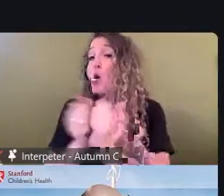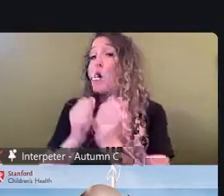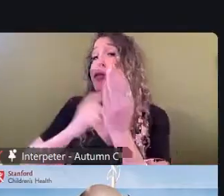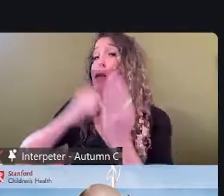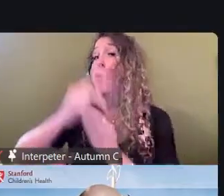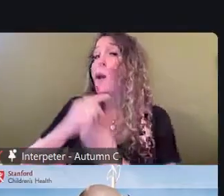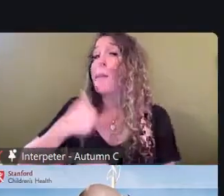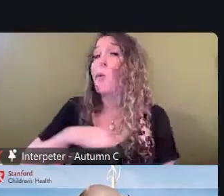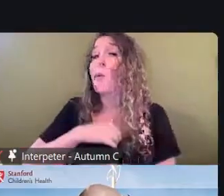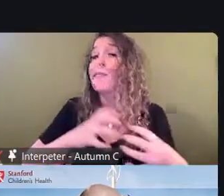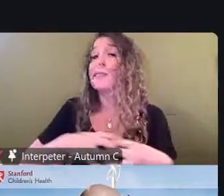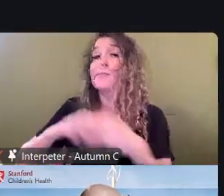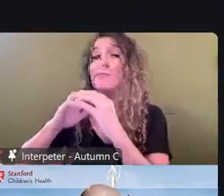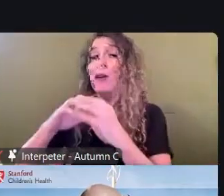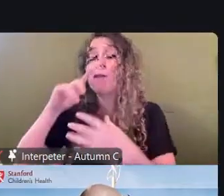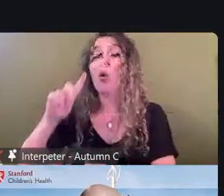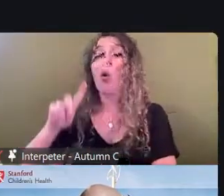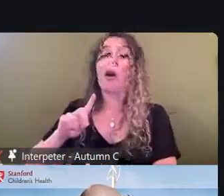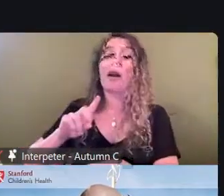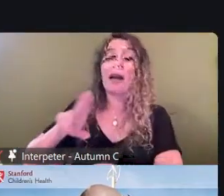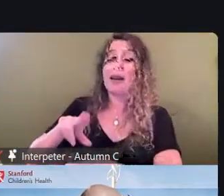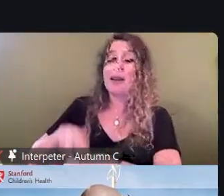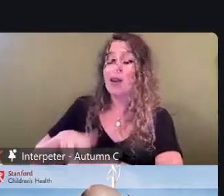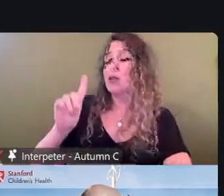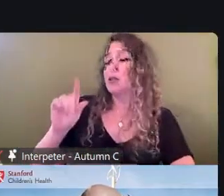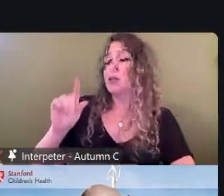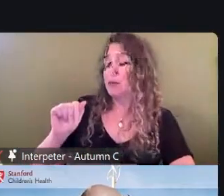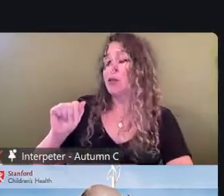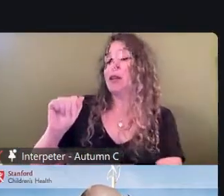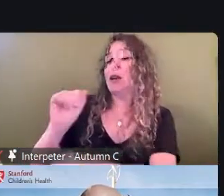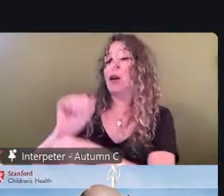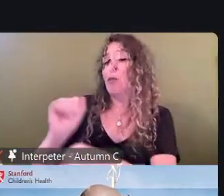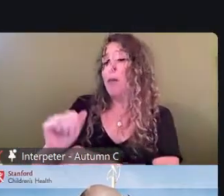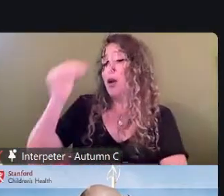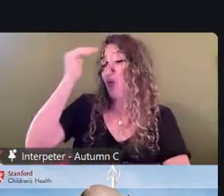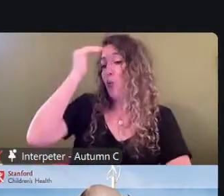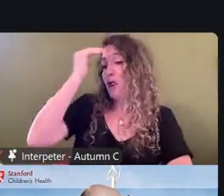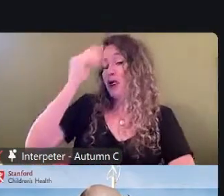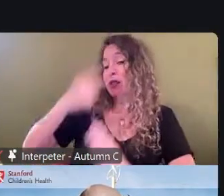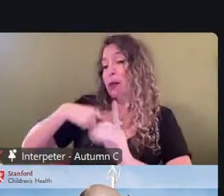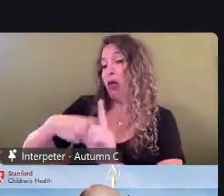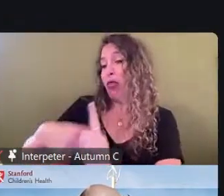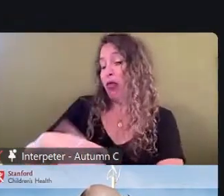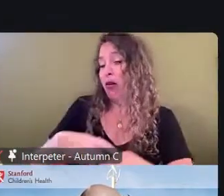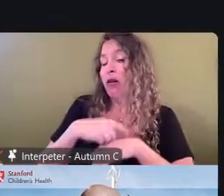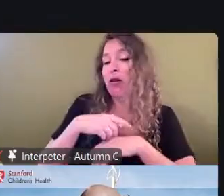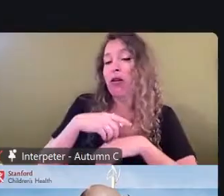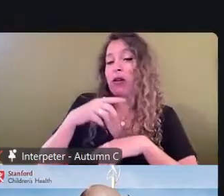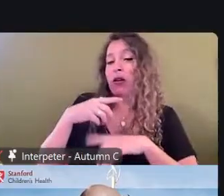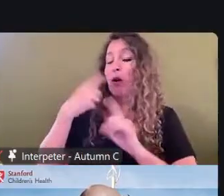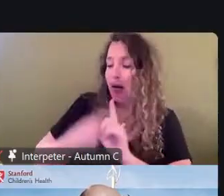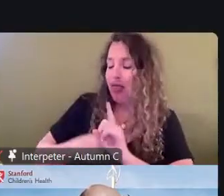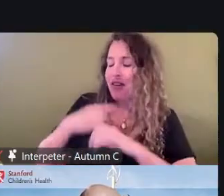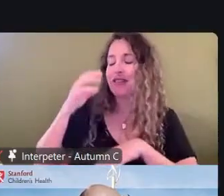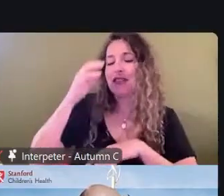put on for National Disability Employment Awareness Month. With last year included